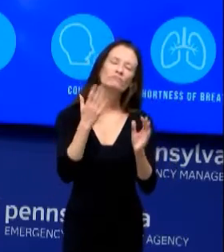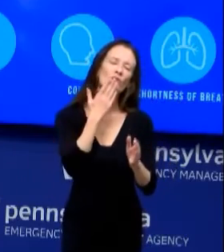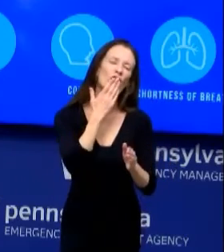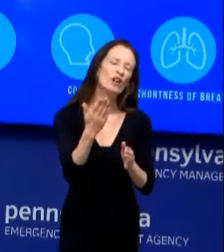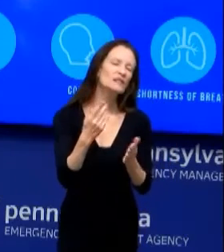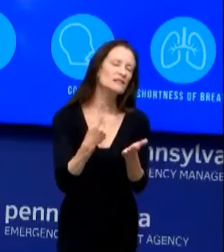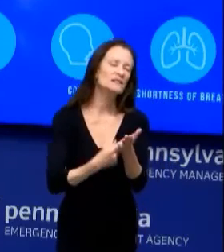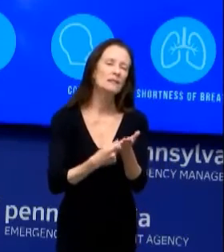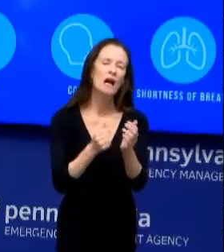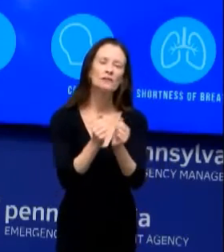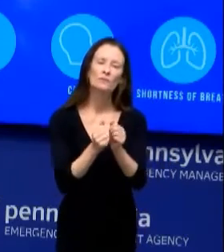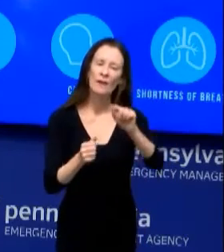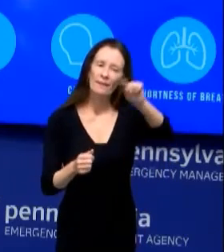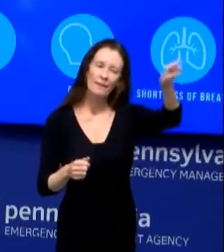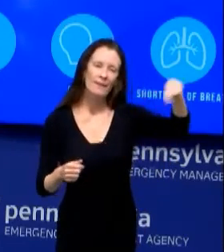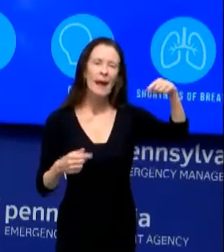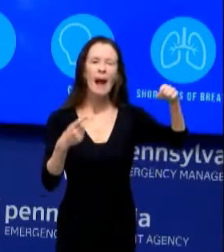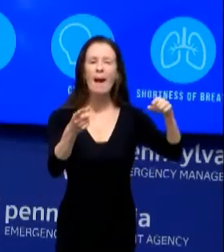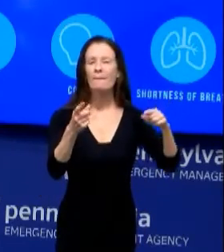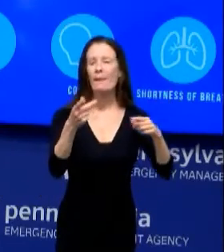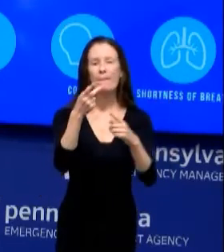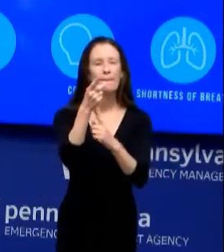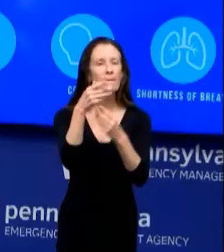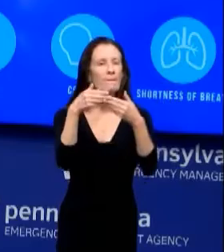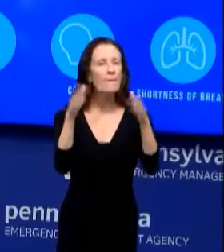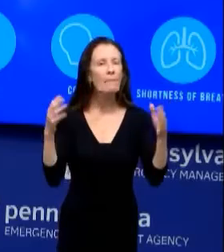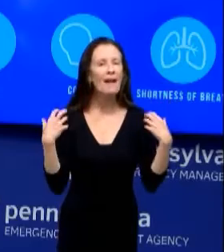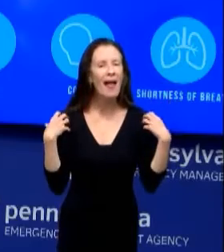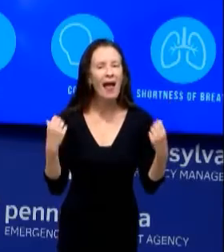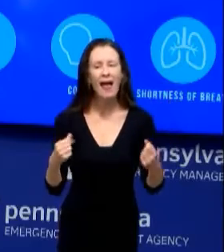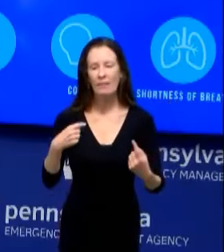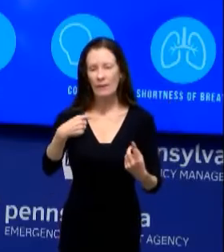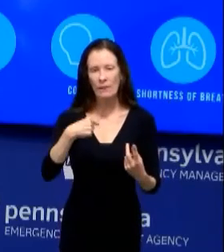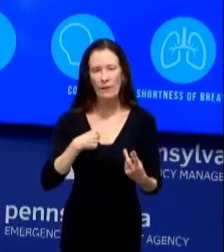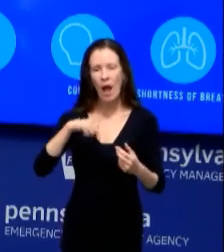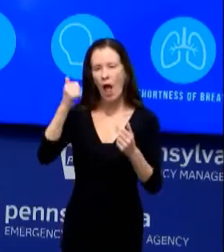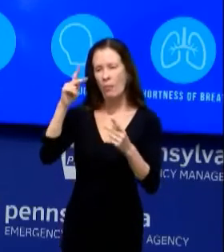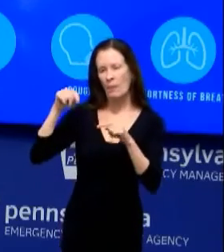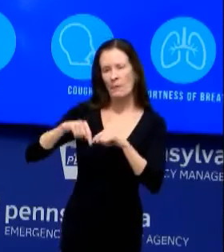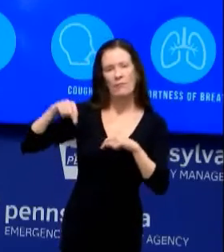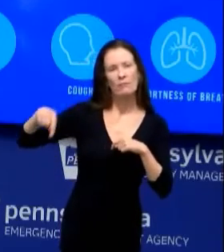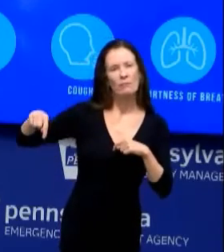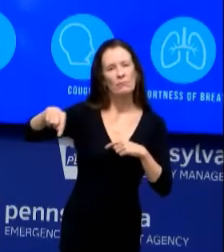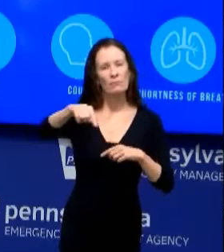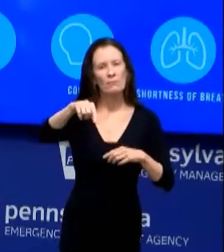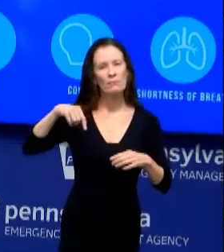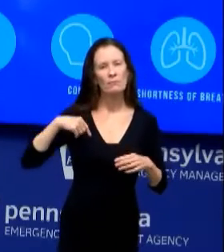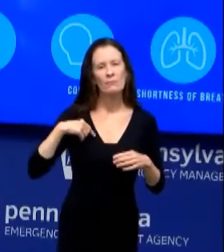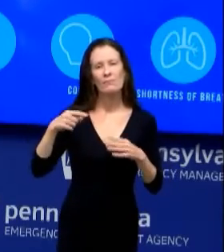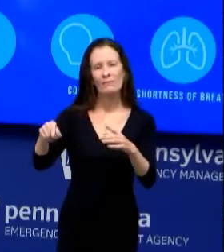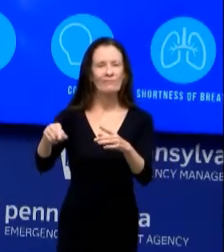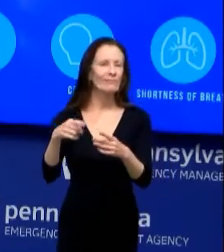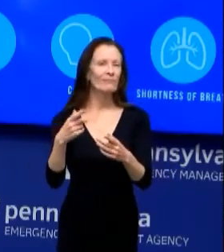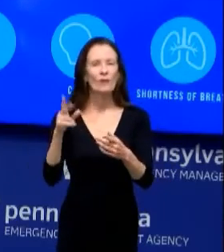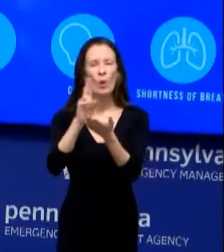staff, as well as myself, Director Padfield from PEMA, the governor's office, and discussed the methods that they are